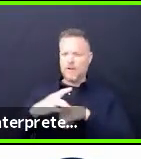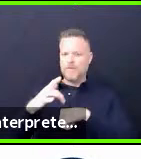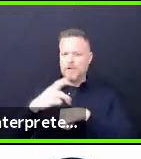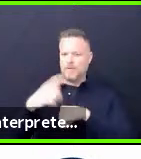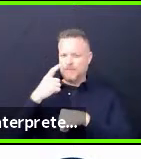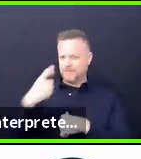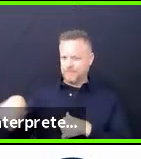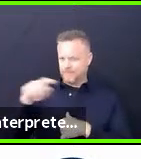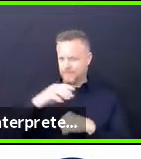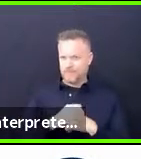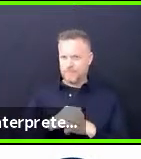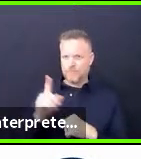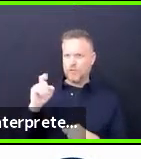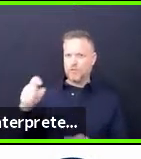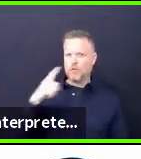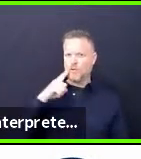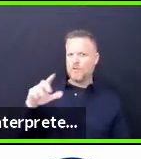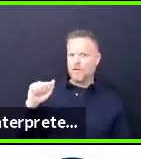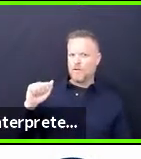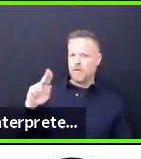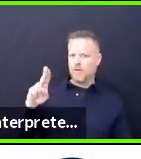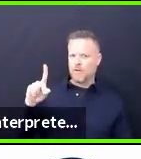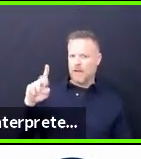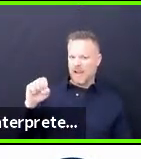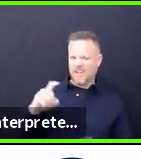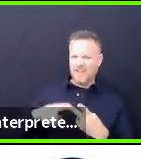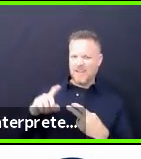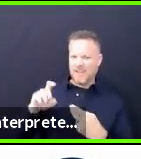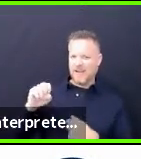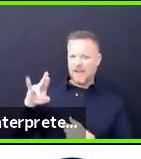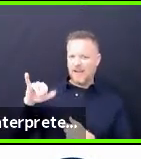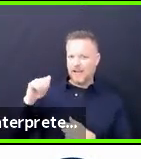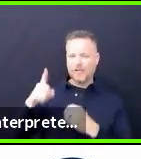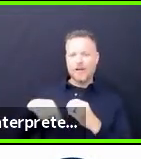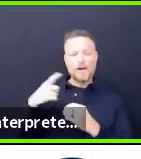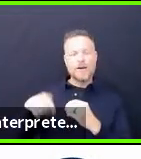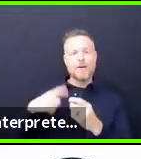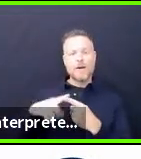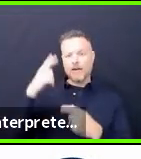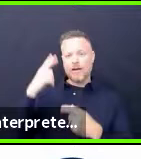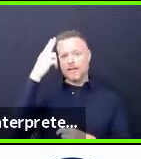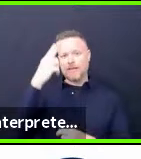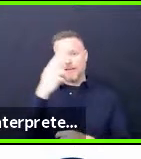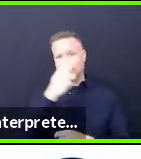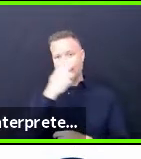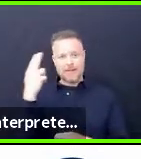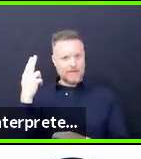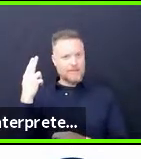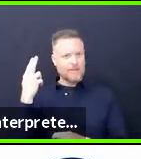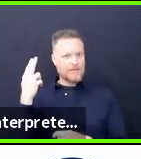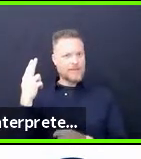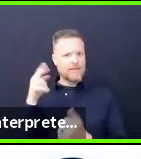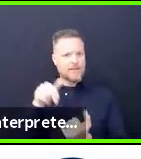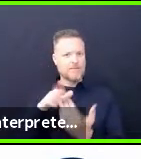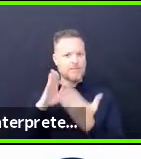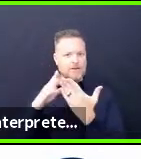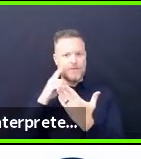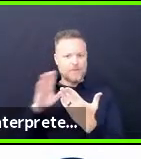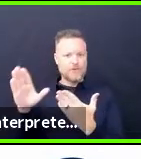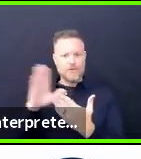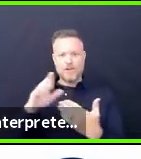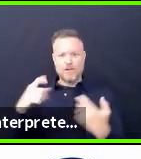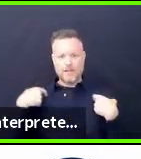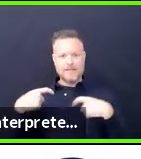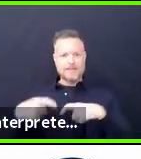thing. I did have a question for Audi and maybe Erica related to the Catholic presence in those communities, the Latinx